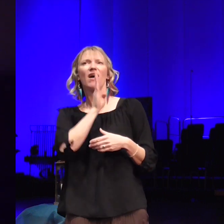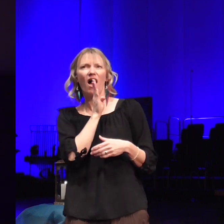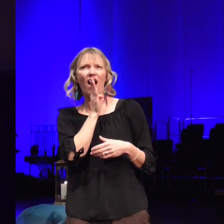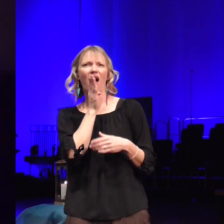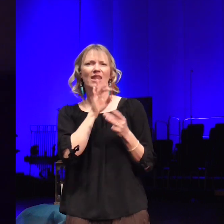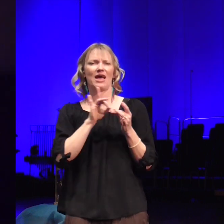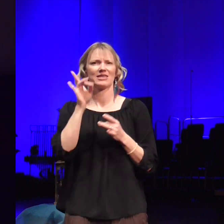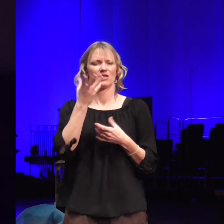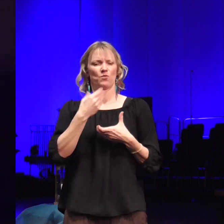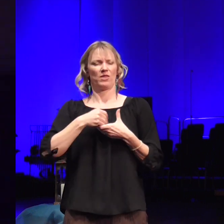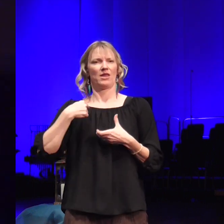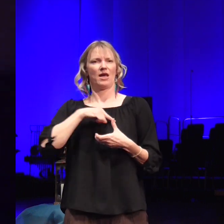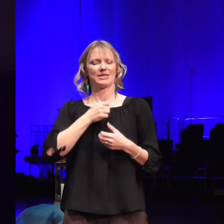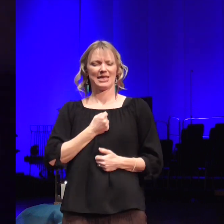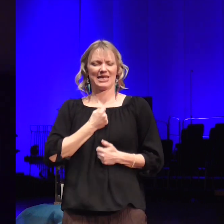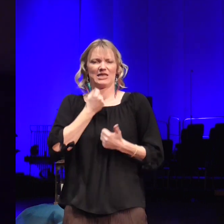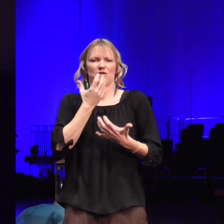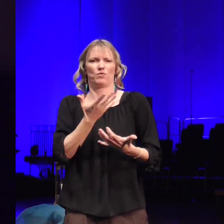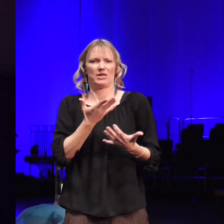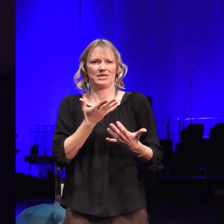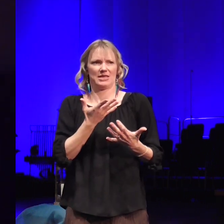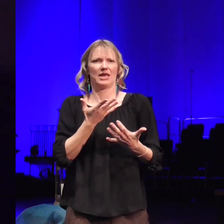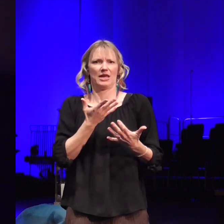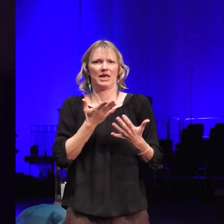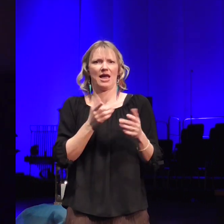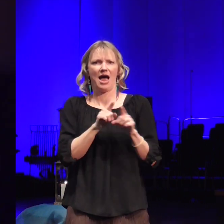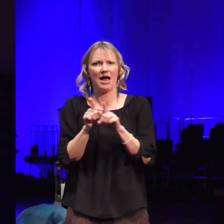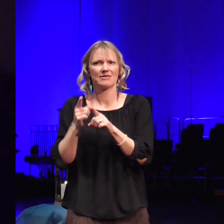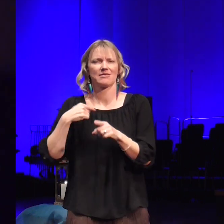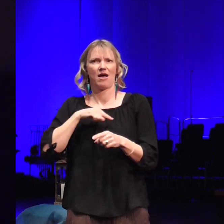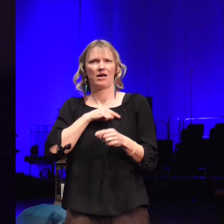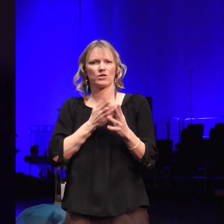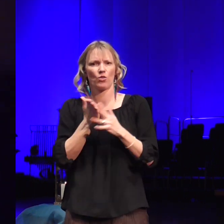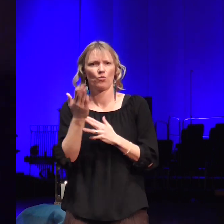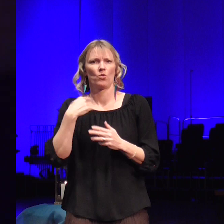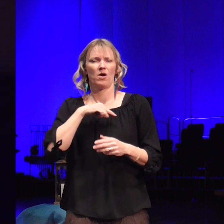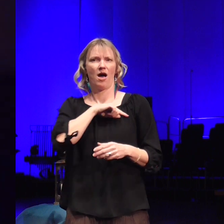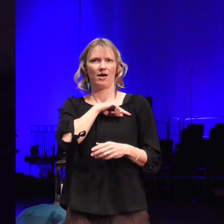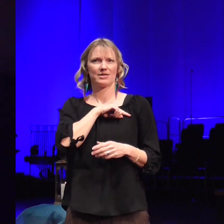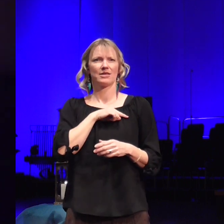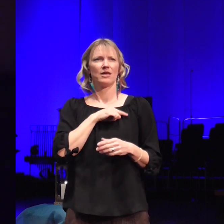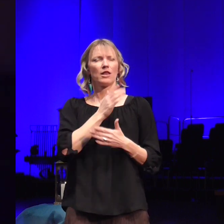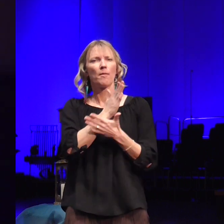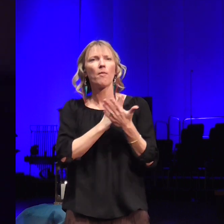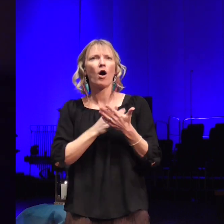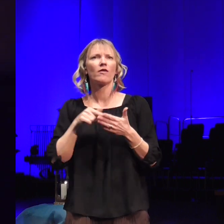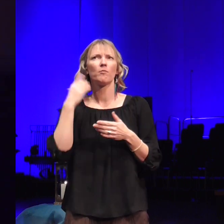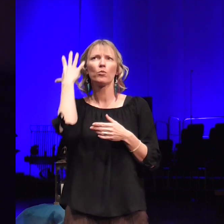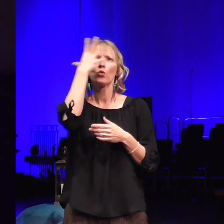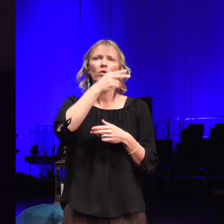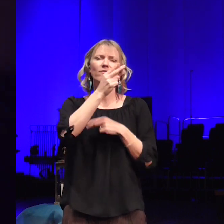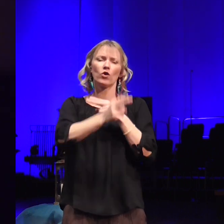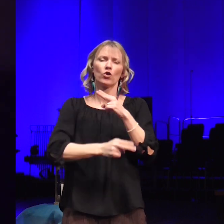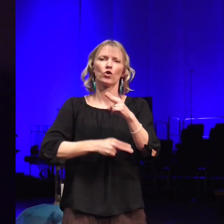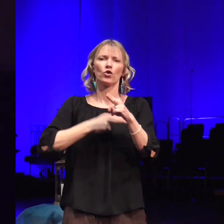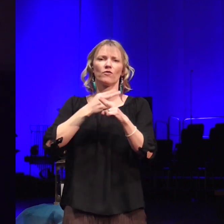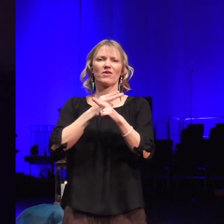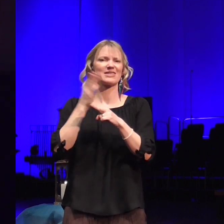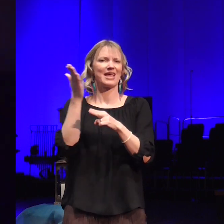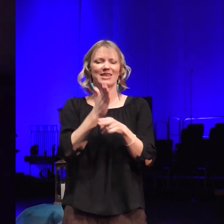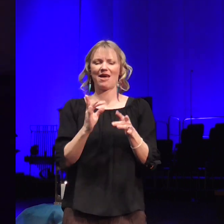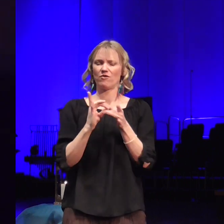us, expressing through us. It is the aspect of this beautiful universe that never leaves